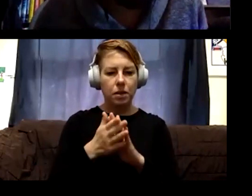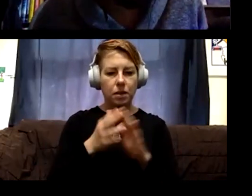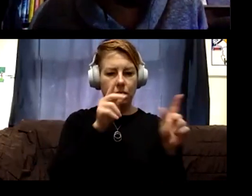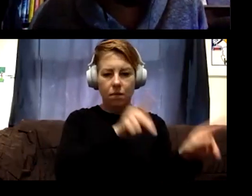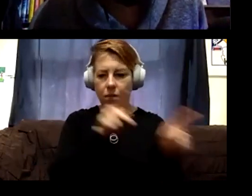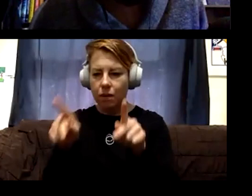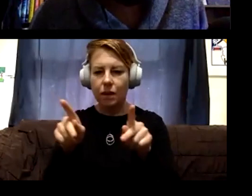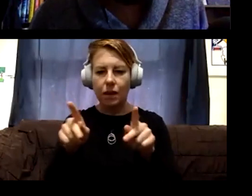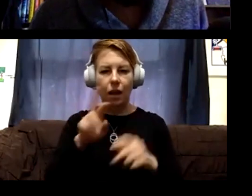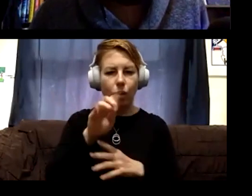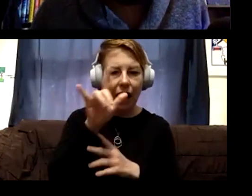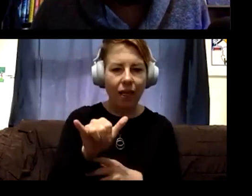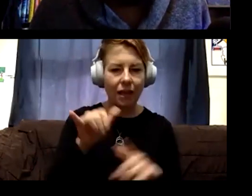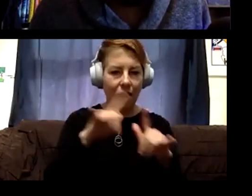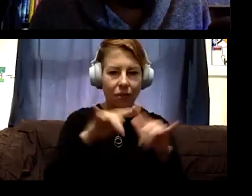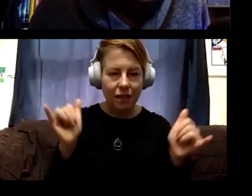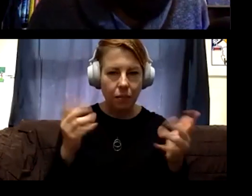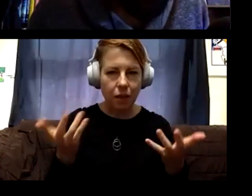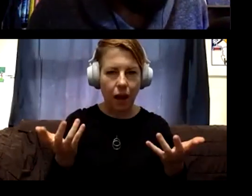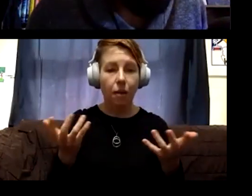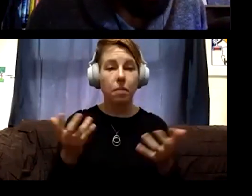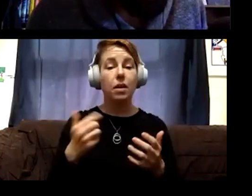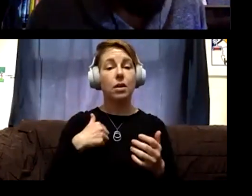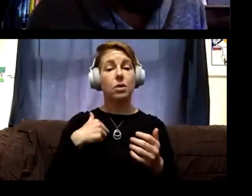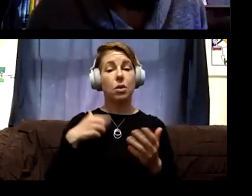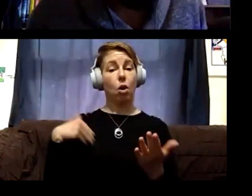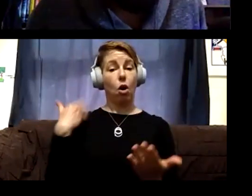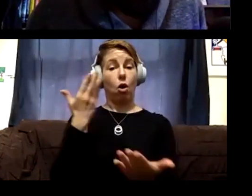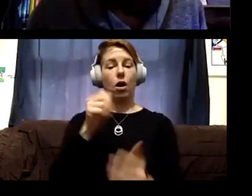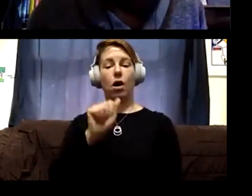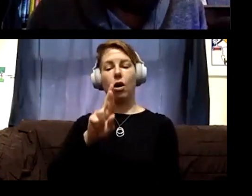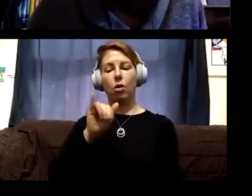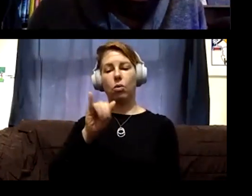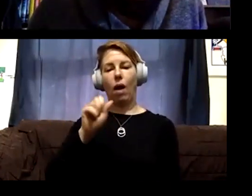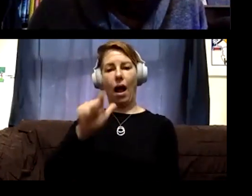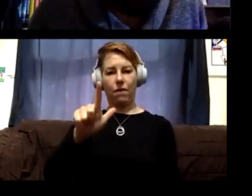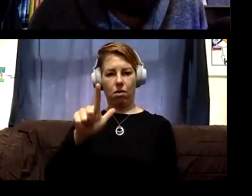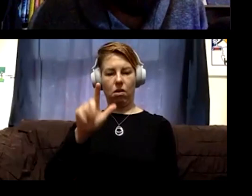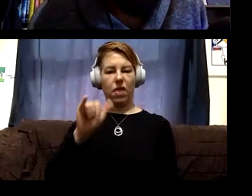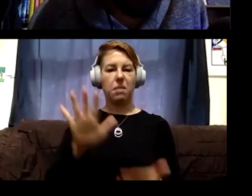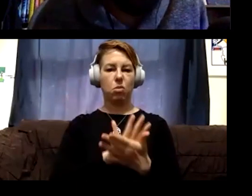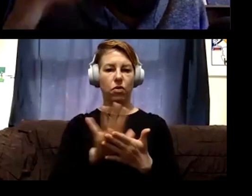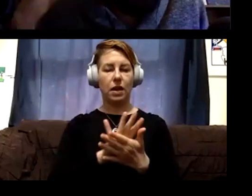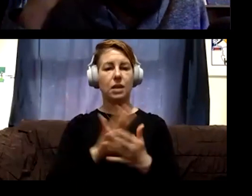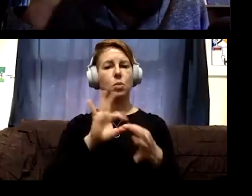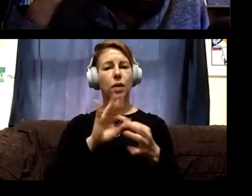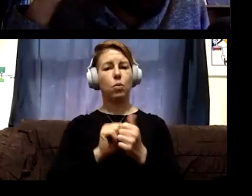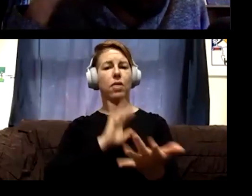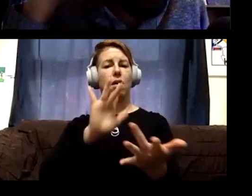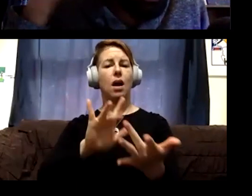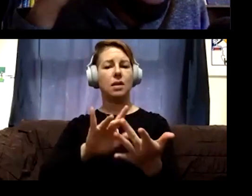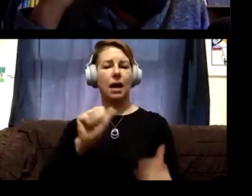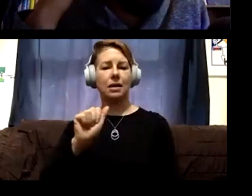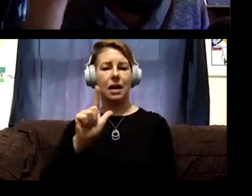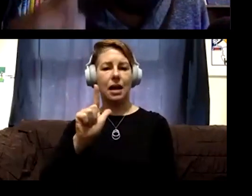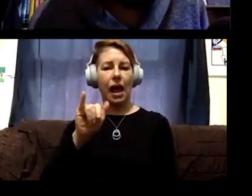simultaneously. So, Arrival is a movie about contact with aliens, about learning their language,